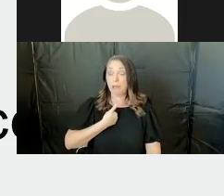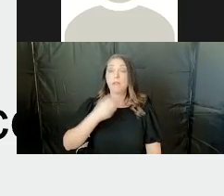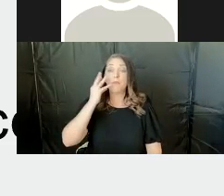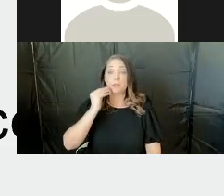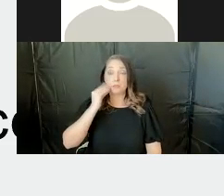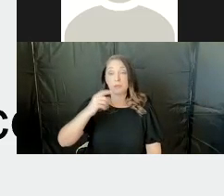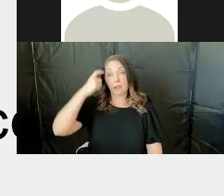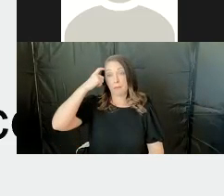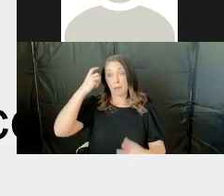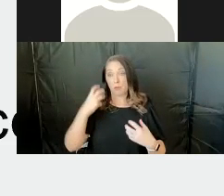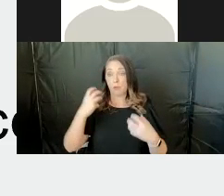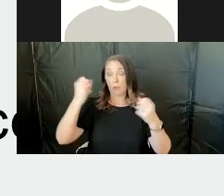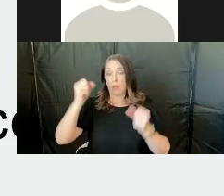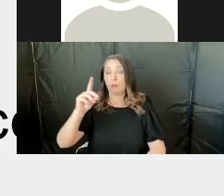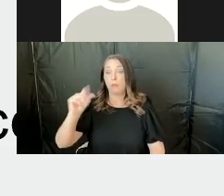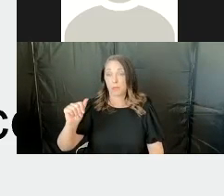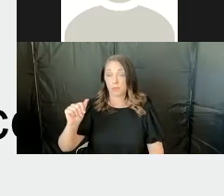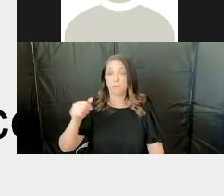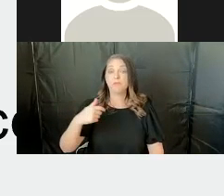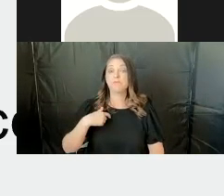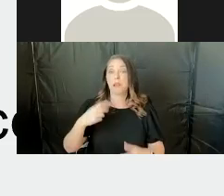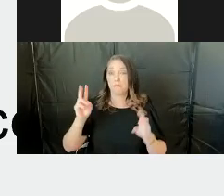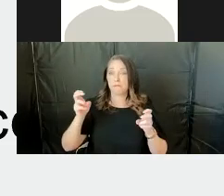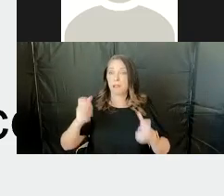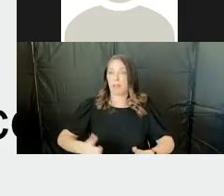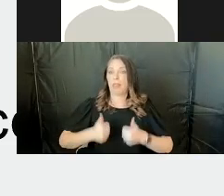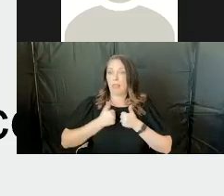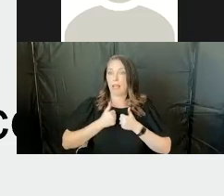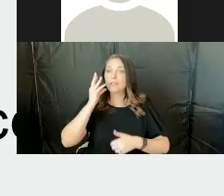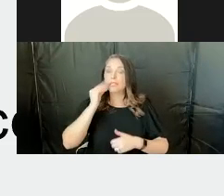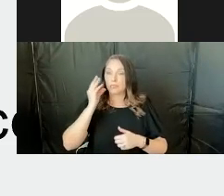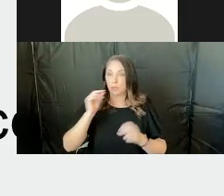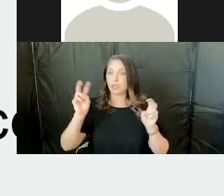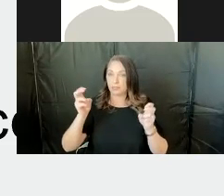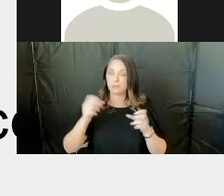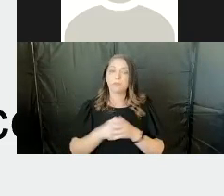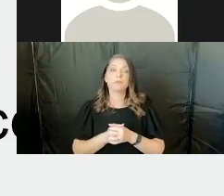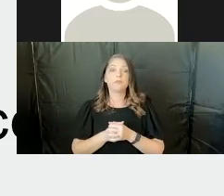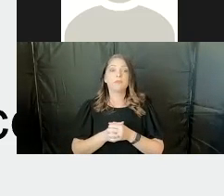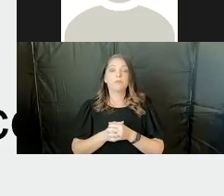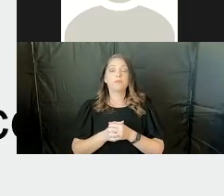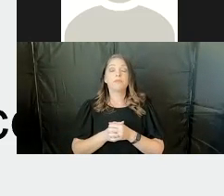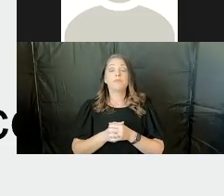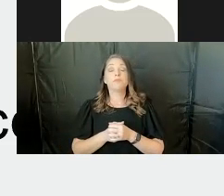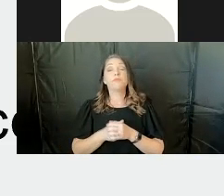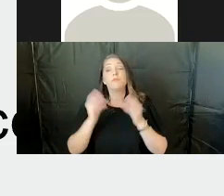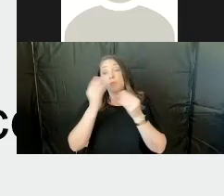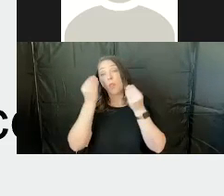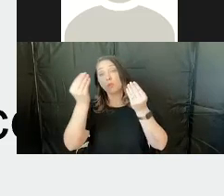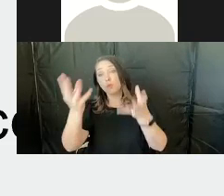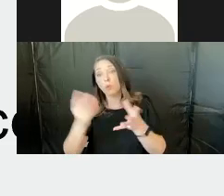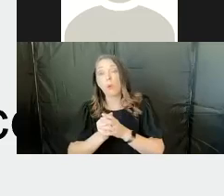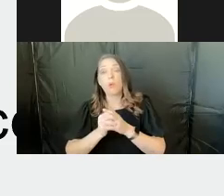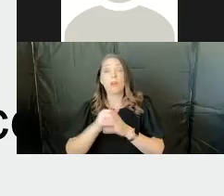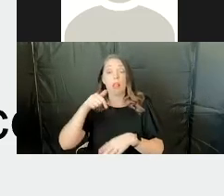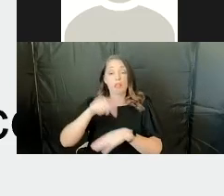disability with a lived experience, and also nothing said during this training is confidential. If